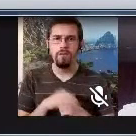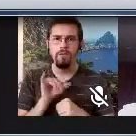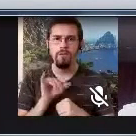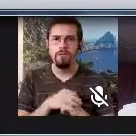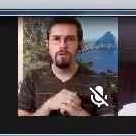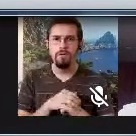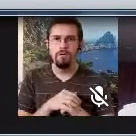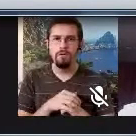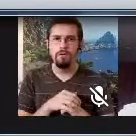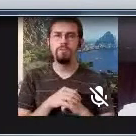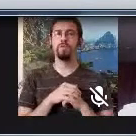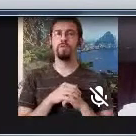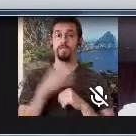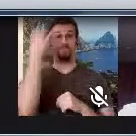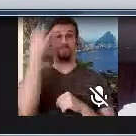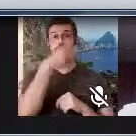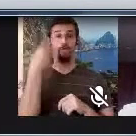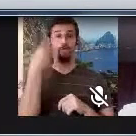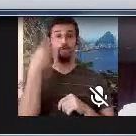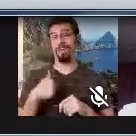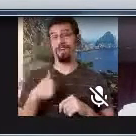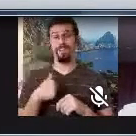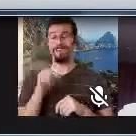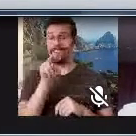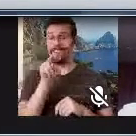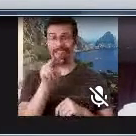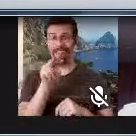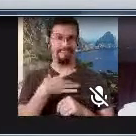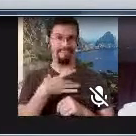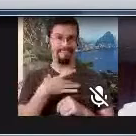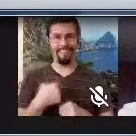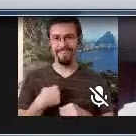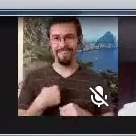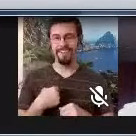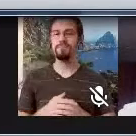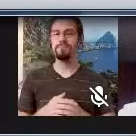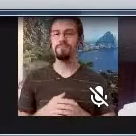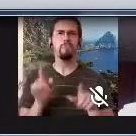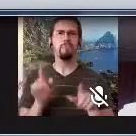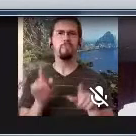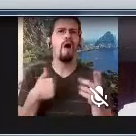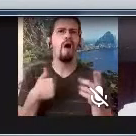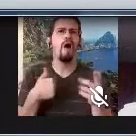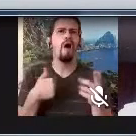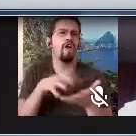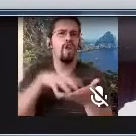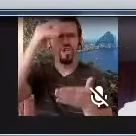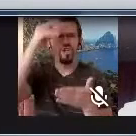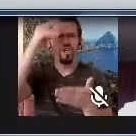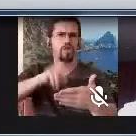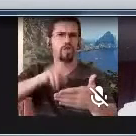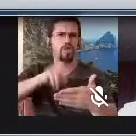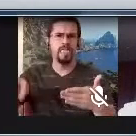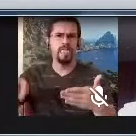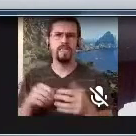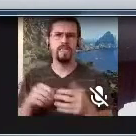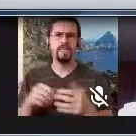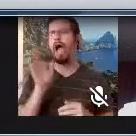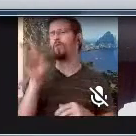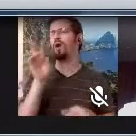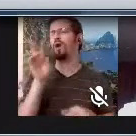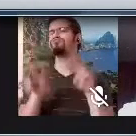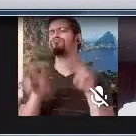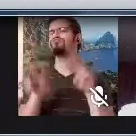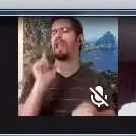It's beautiful looking. I like it. But I want to learn to read it, and I'm going to definitely study it later. Sure.